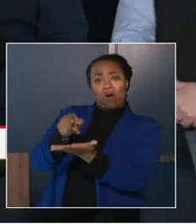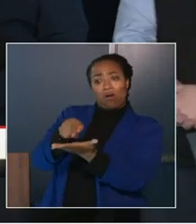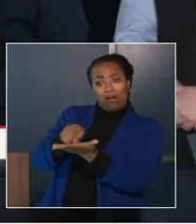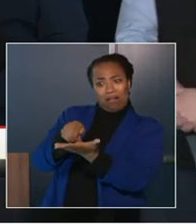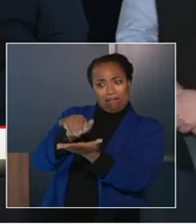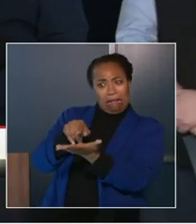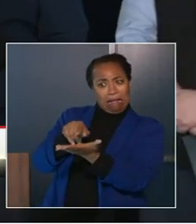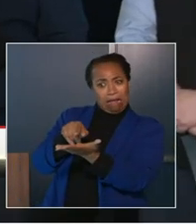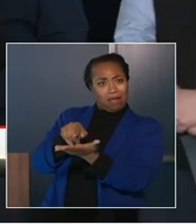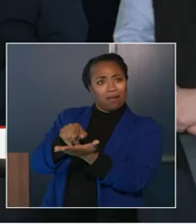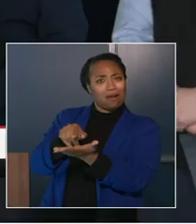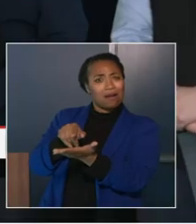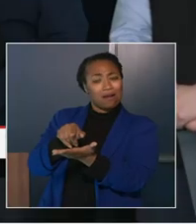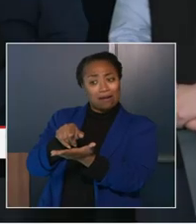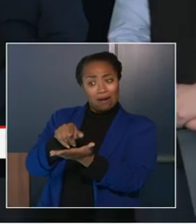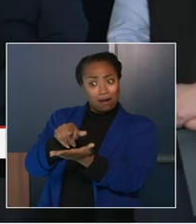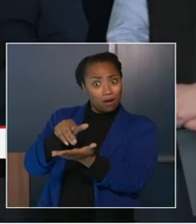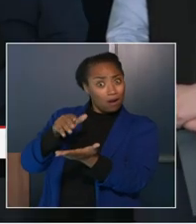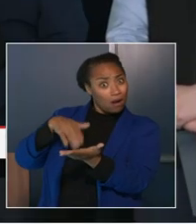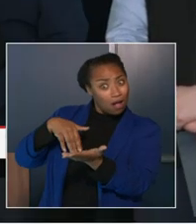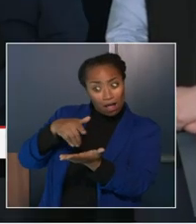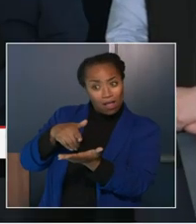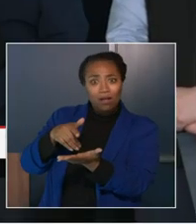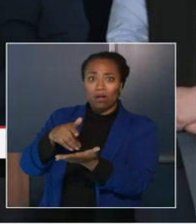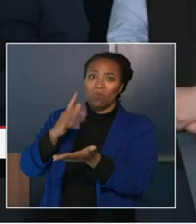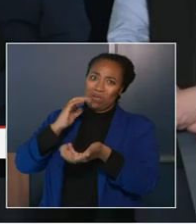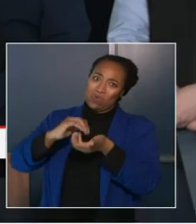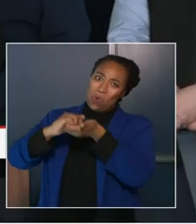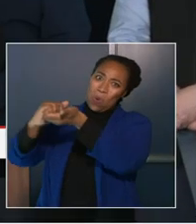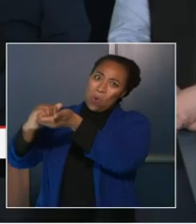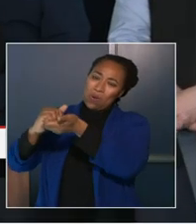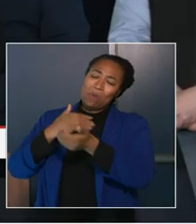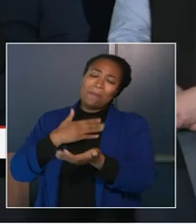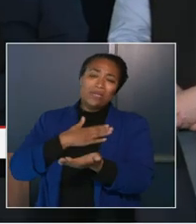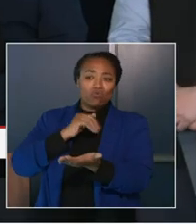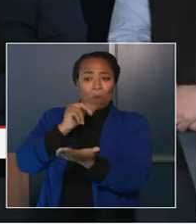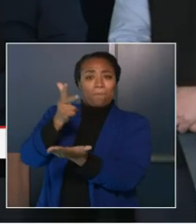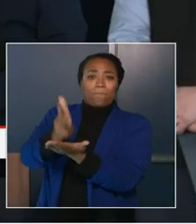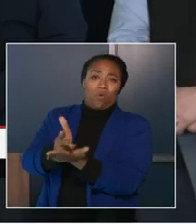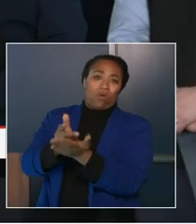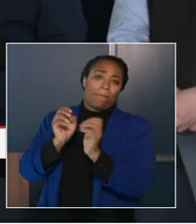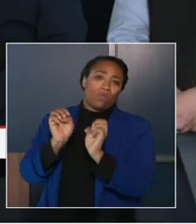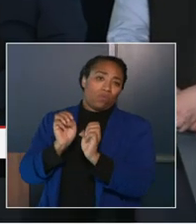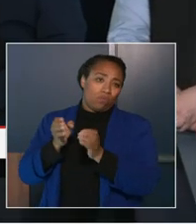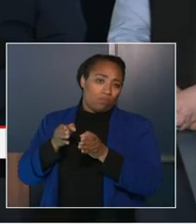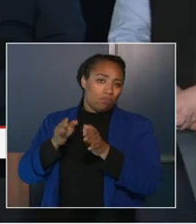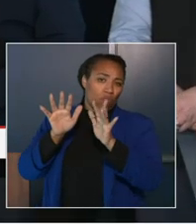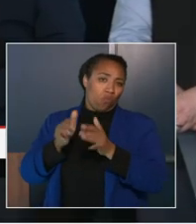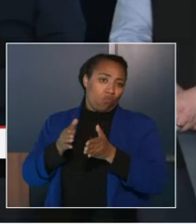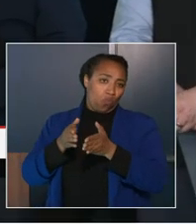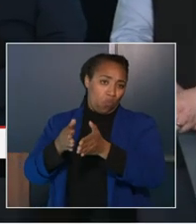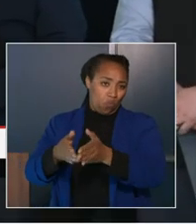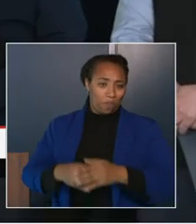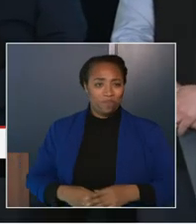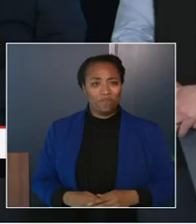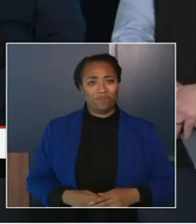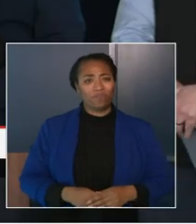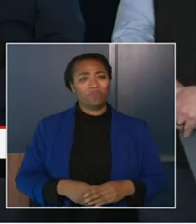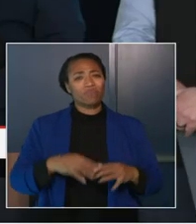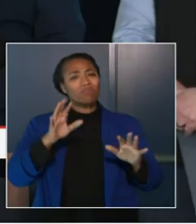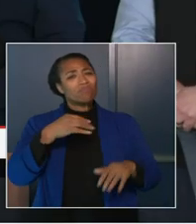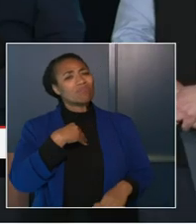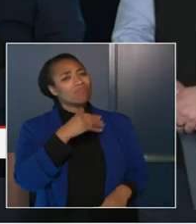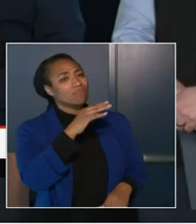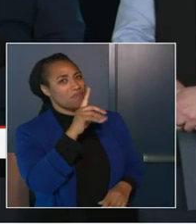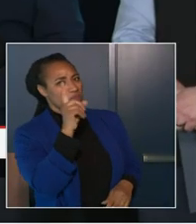seen the signs, but can you just walk, are there any Sure. sort of general things that people can know if they are, like if there's not a sign on your block, but there's a sign